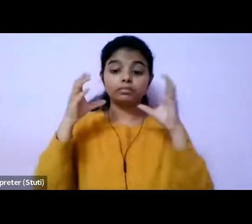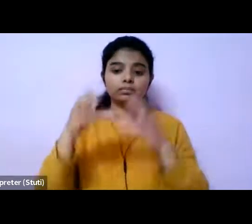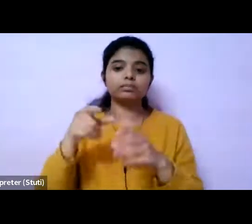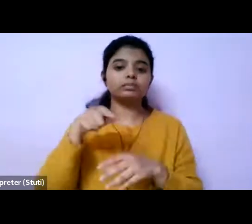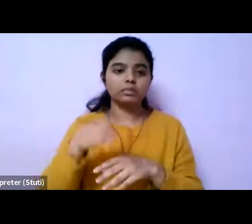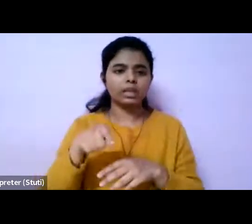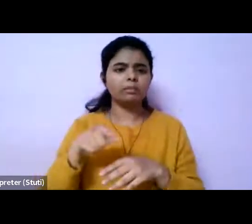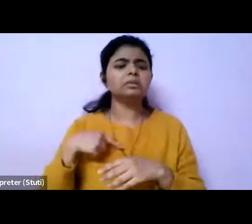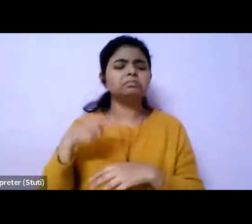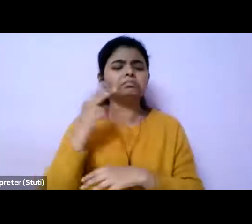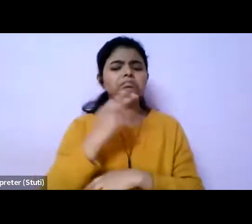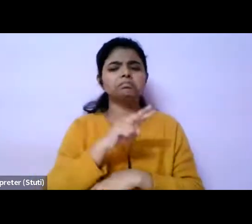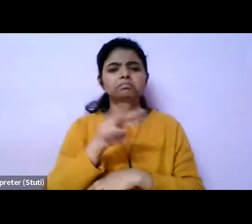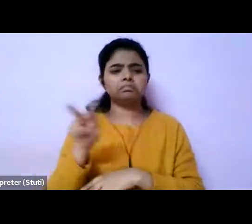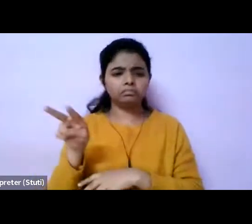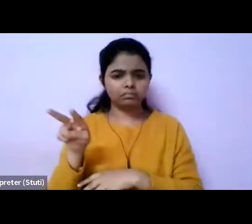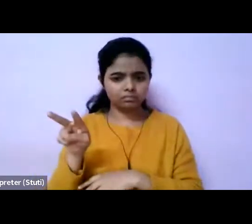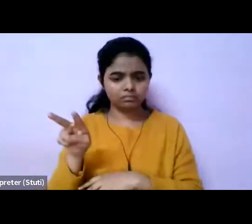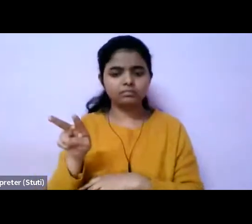us,